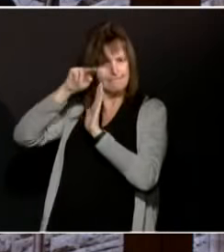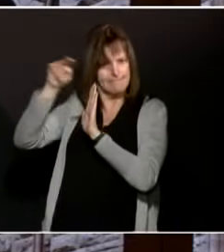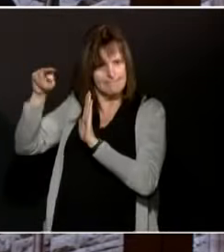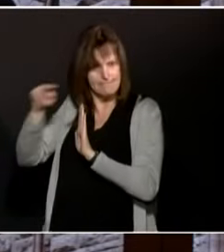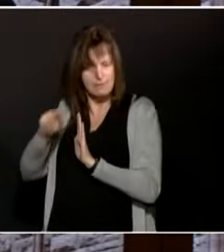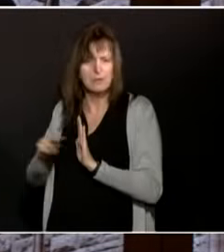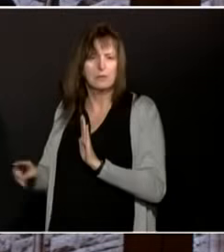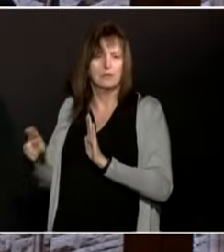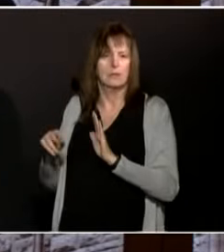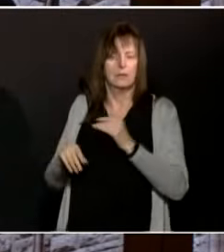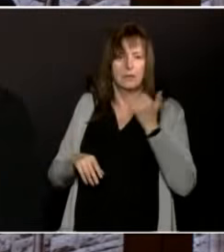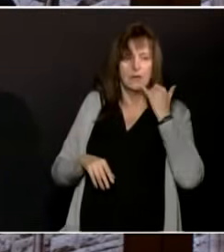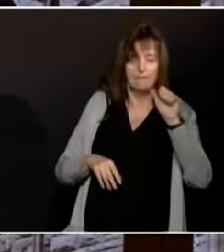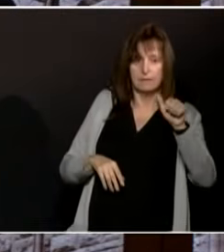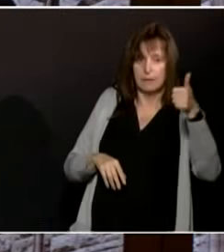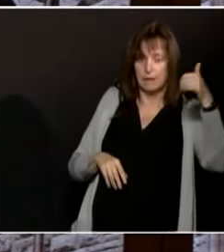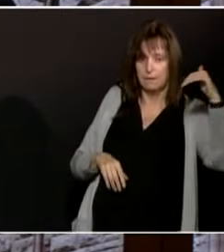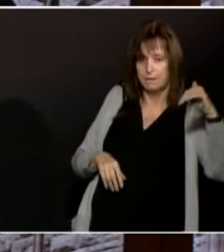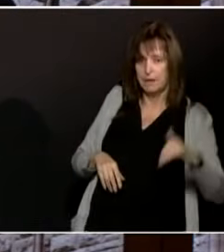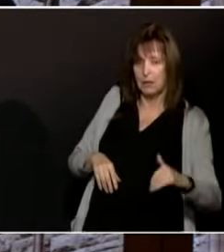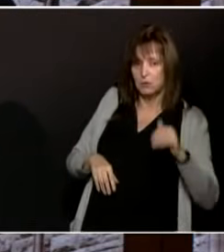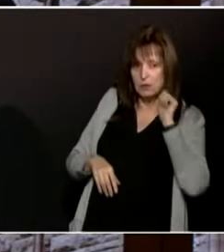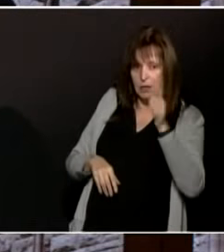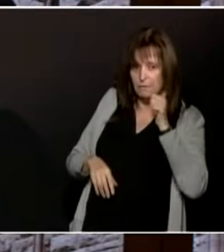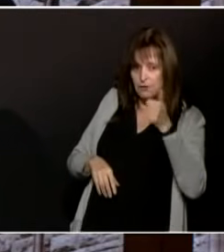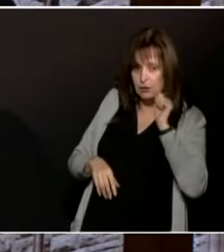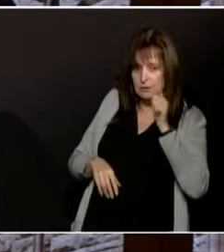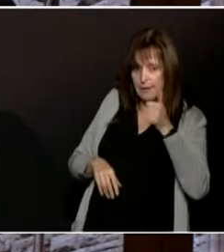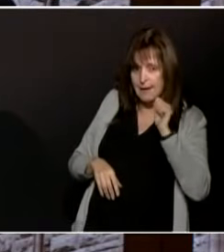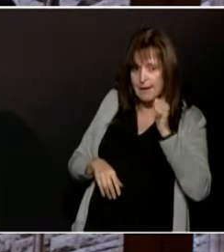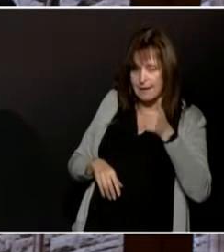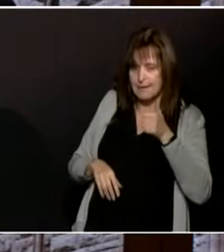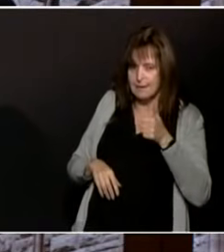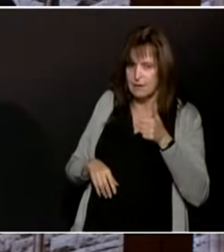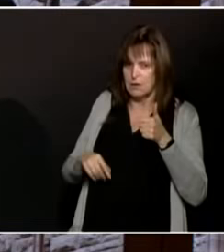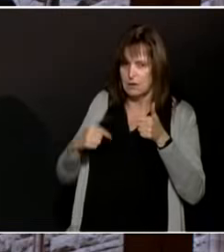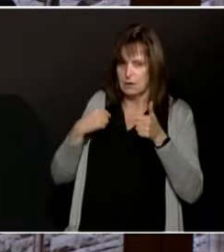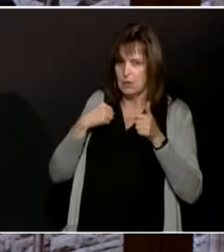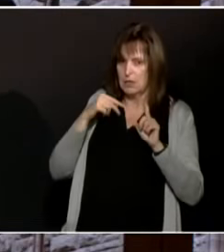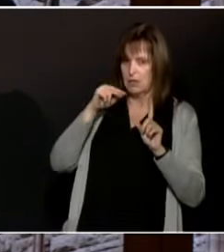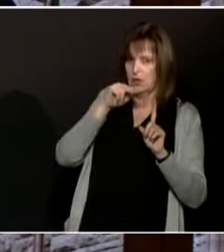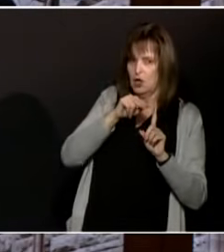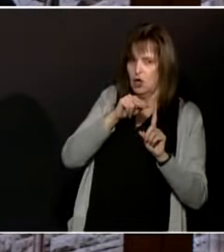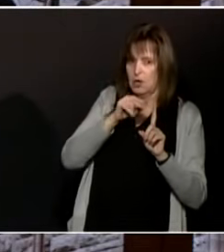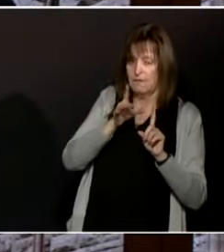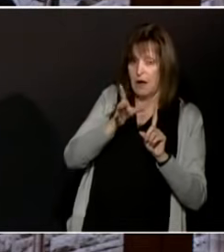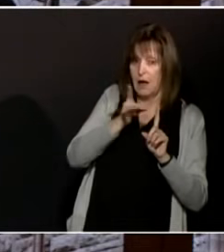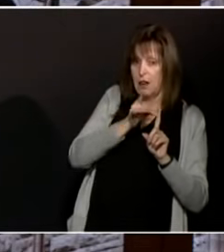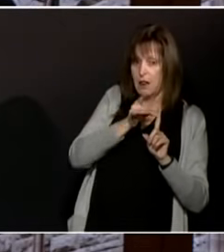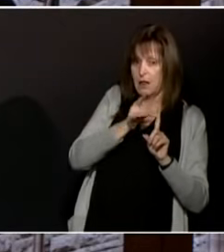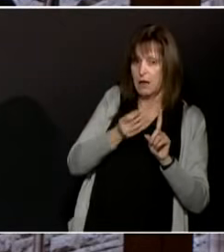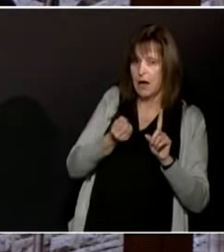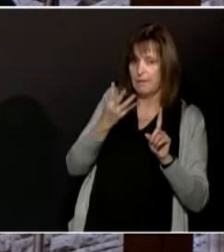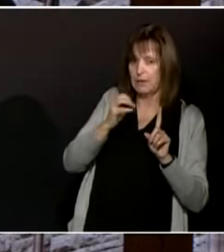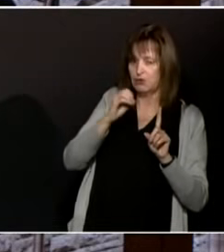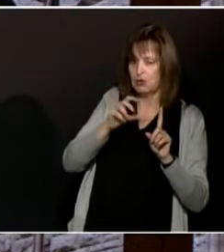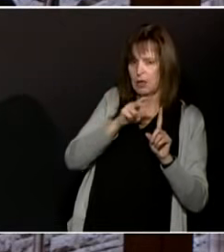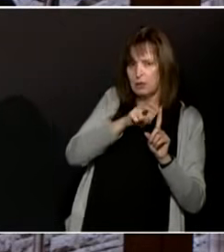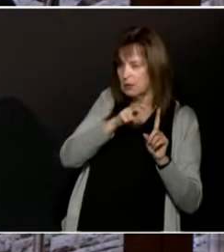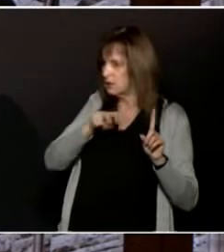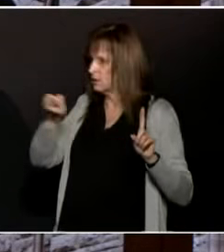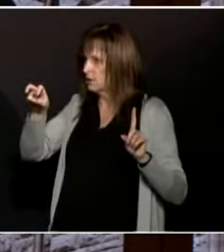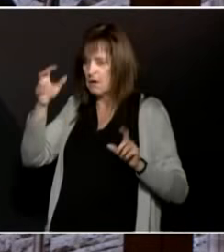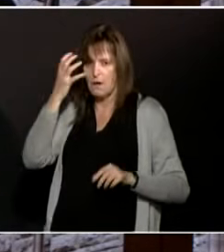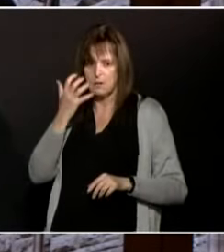working at now, what is the hospitalization rate in there? It's fairly, it's higher than it was. We were looking at